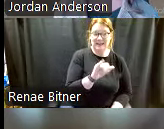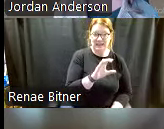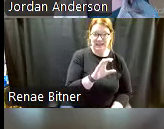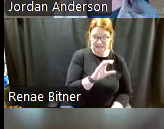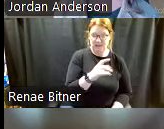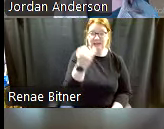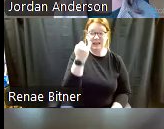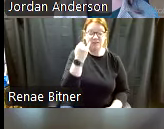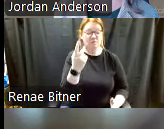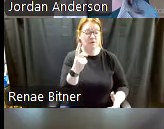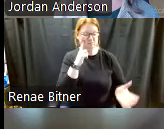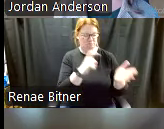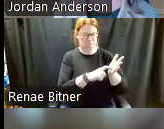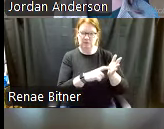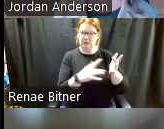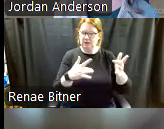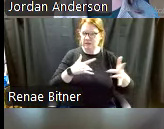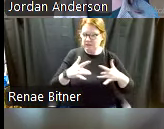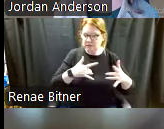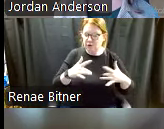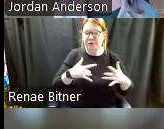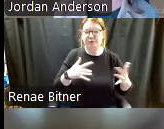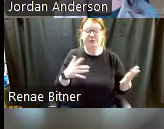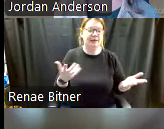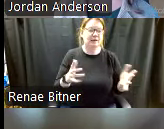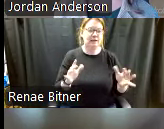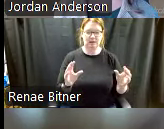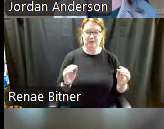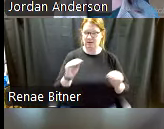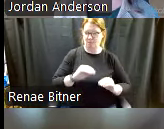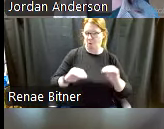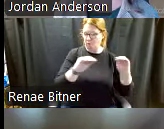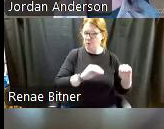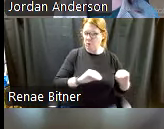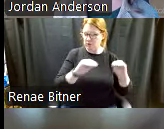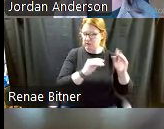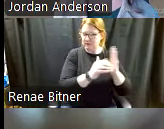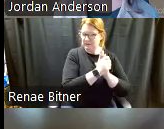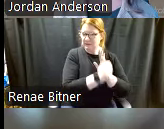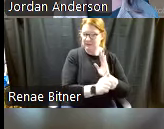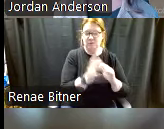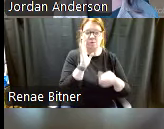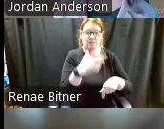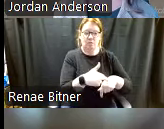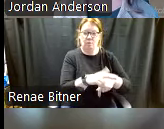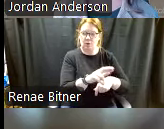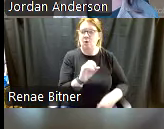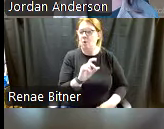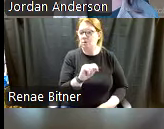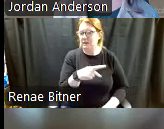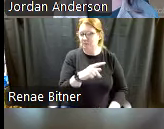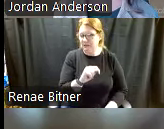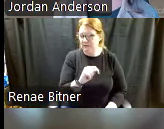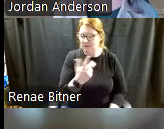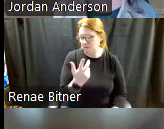we saw concerns in the area of motor, let's say, we would certainly be making a referral and talking to OT, PT, what that